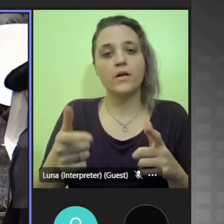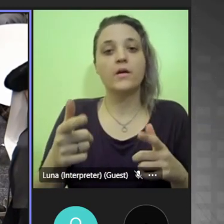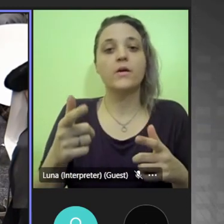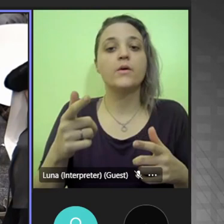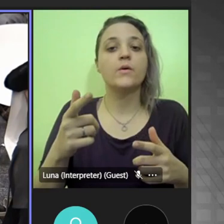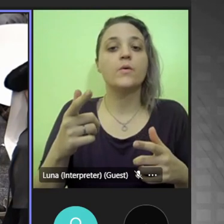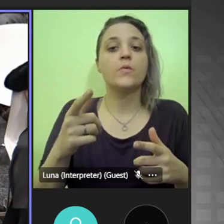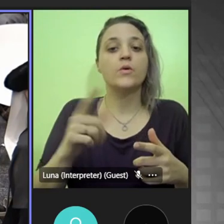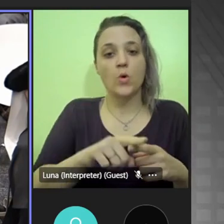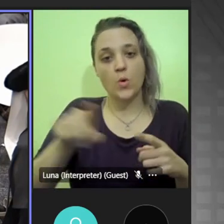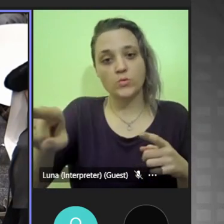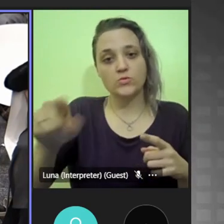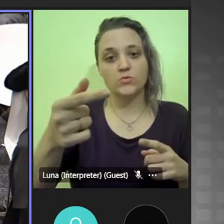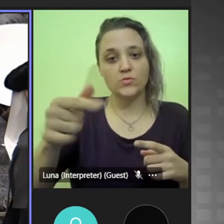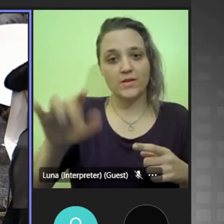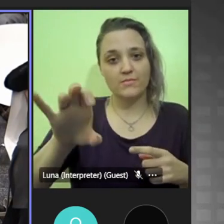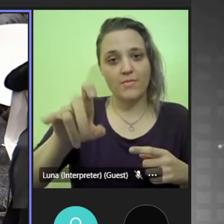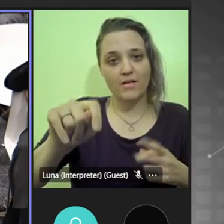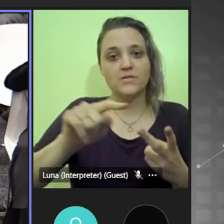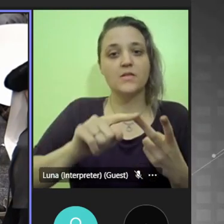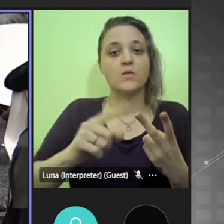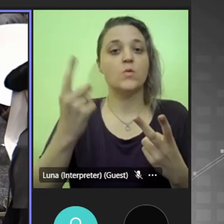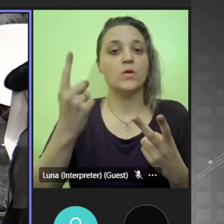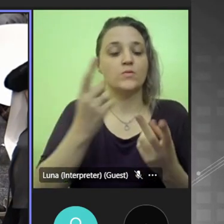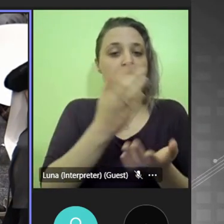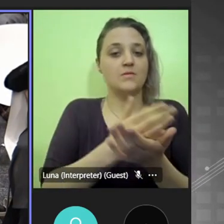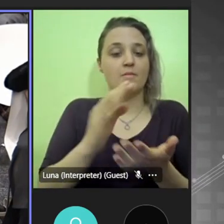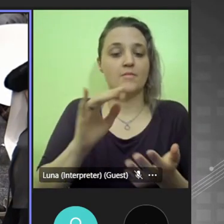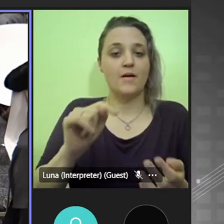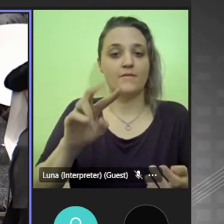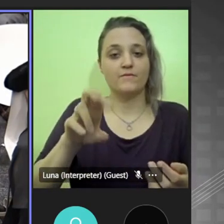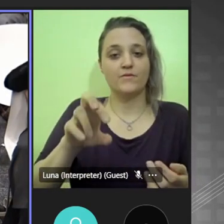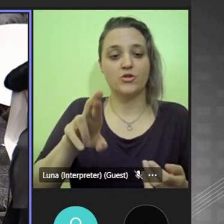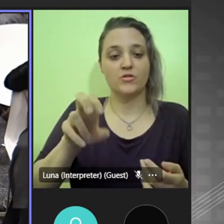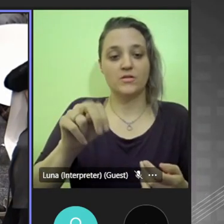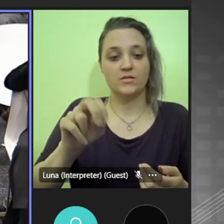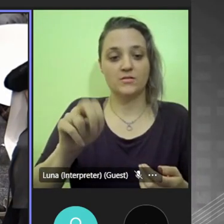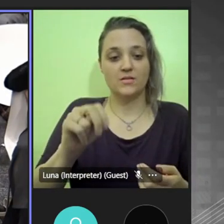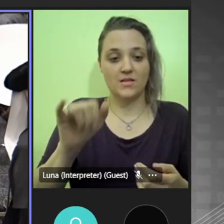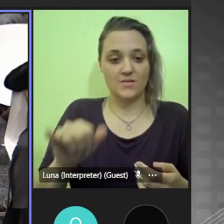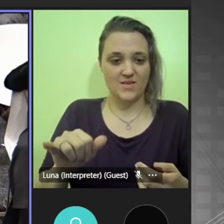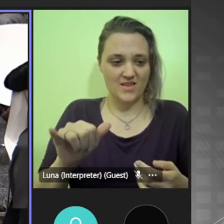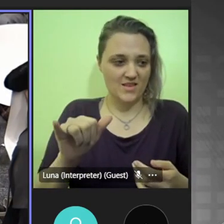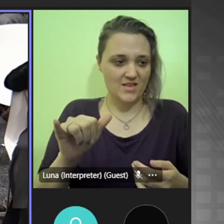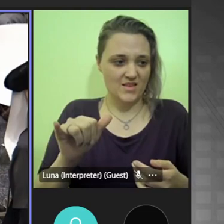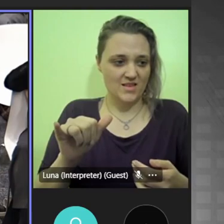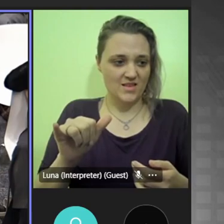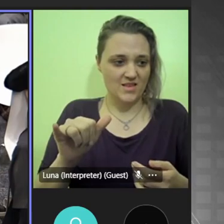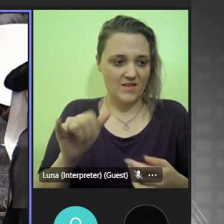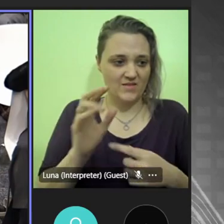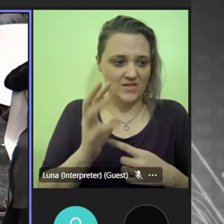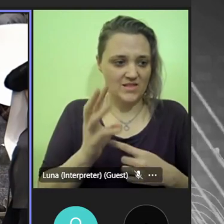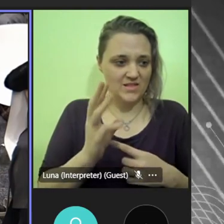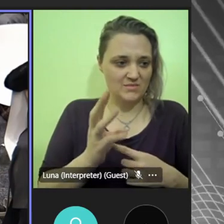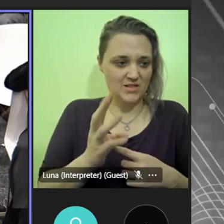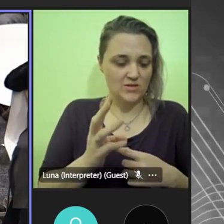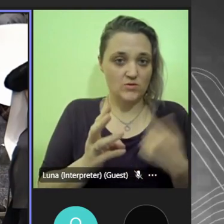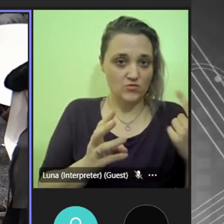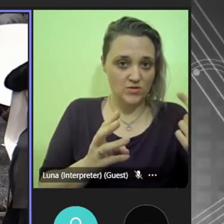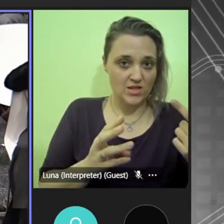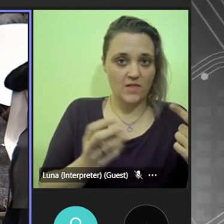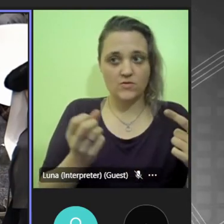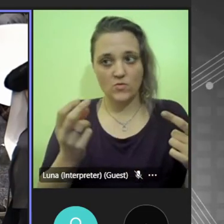every other one would go all the way up to Greenbelt while one would kind of stop at Mount Vernon. So that would be